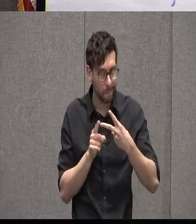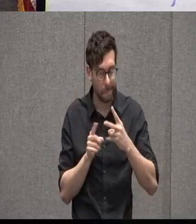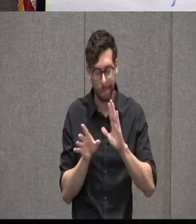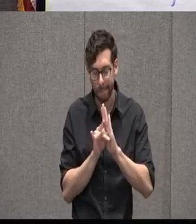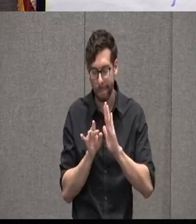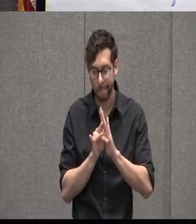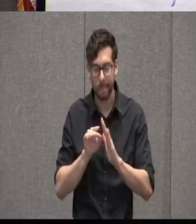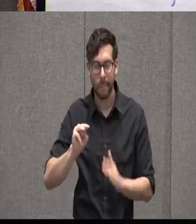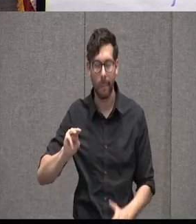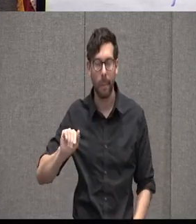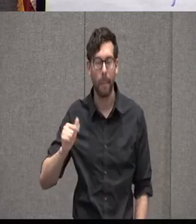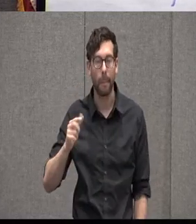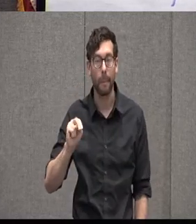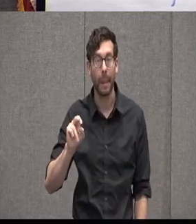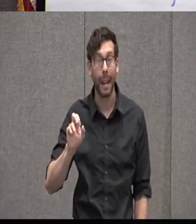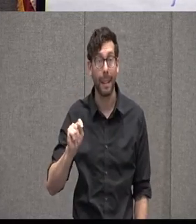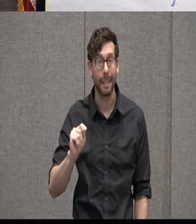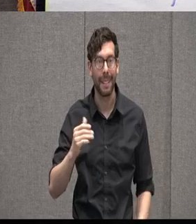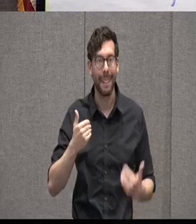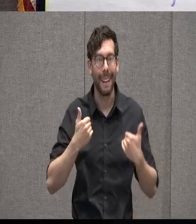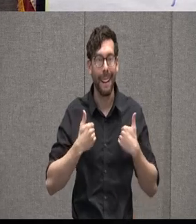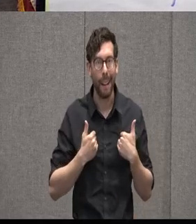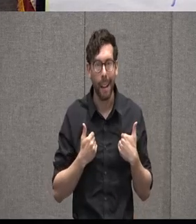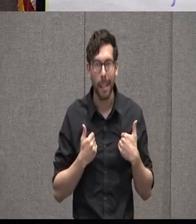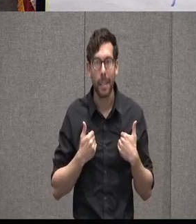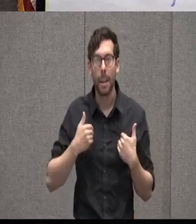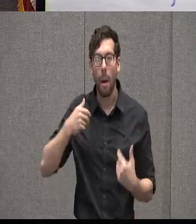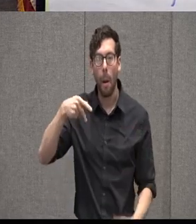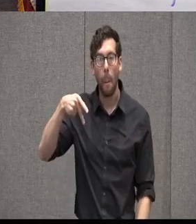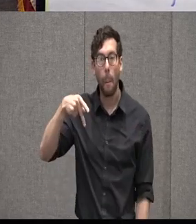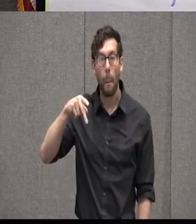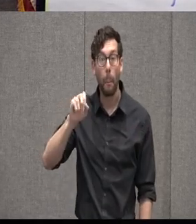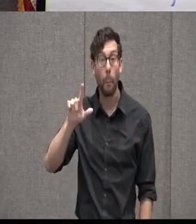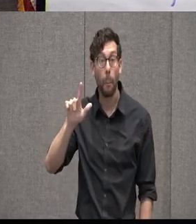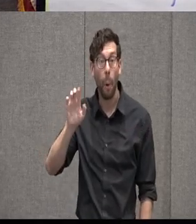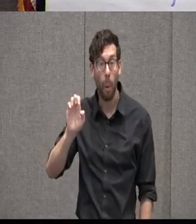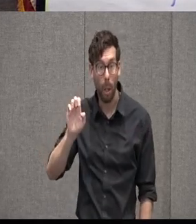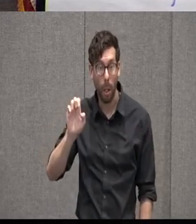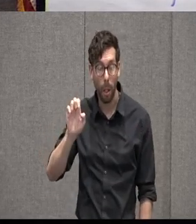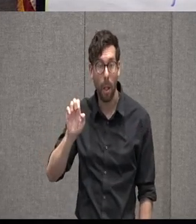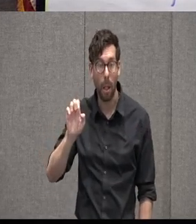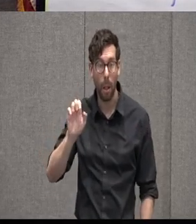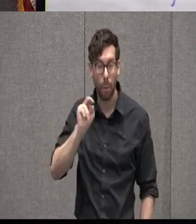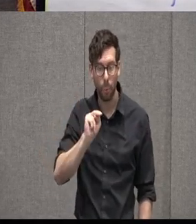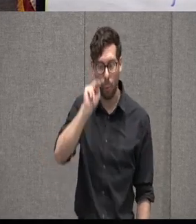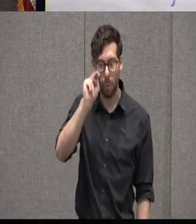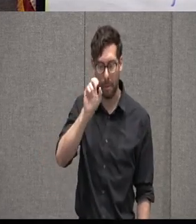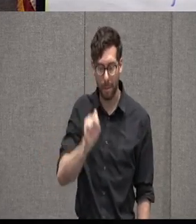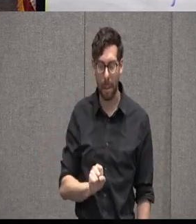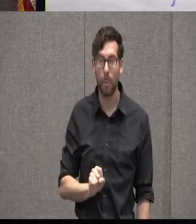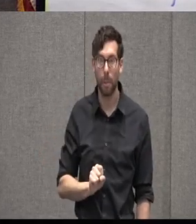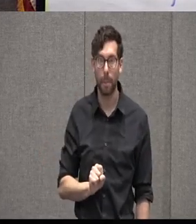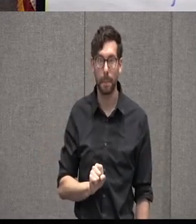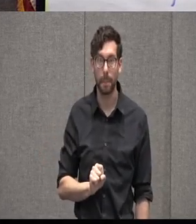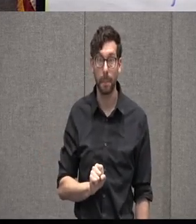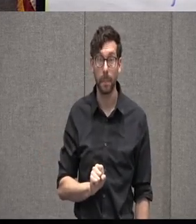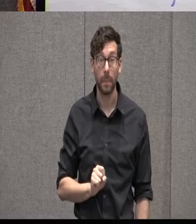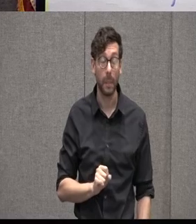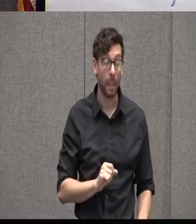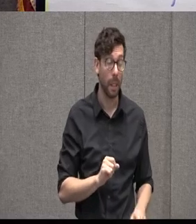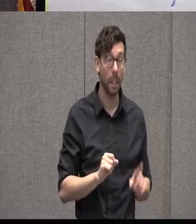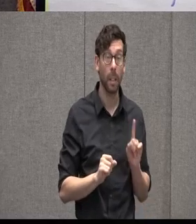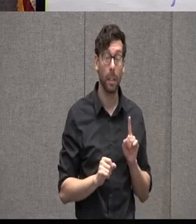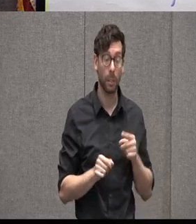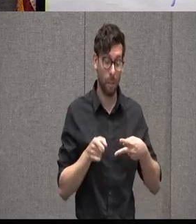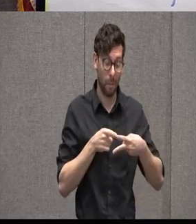north pole and a south pole. And here opposites are attracting. The negative charge